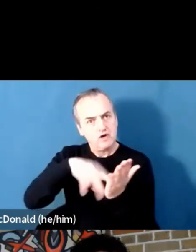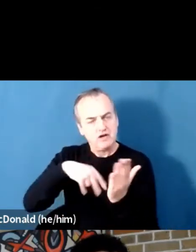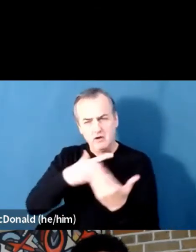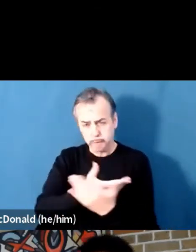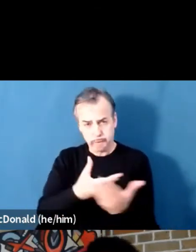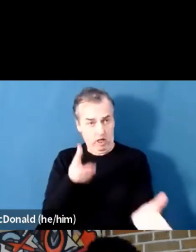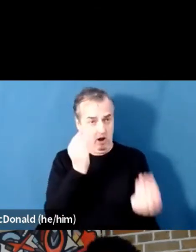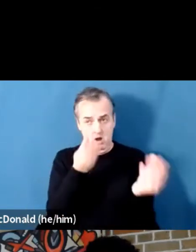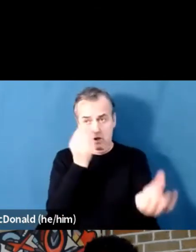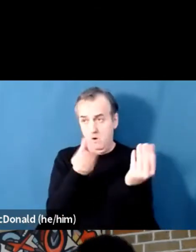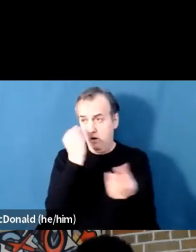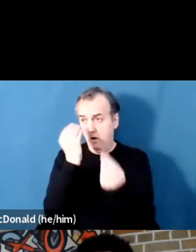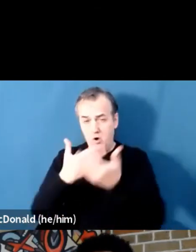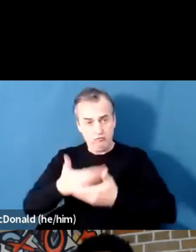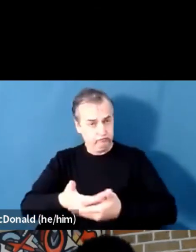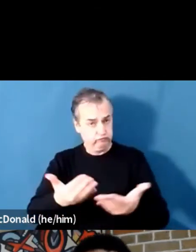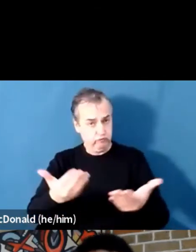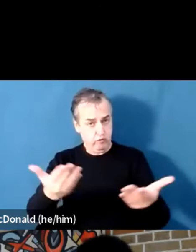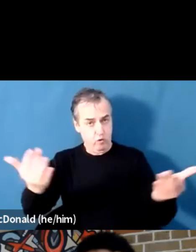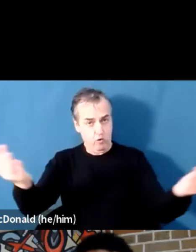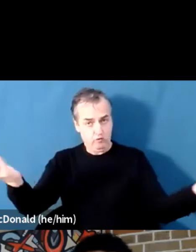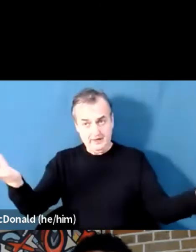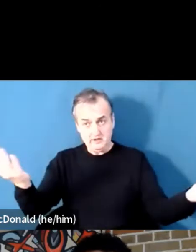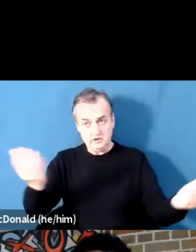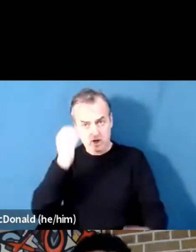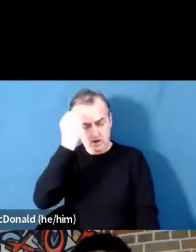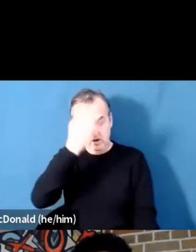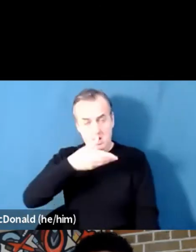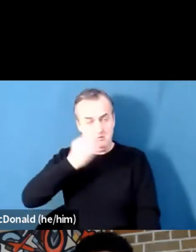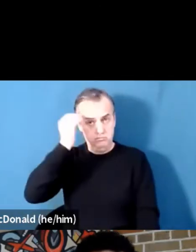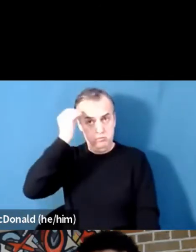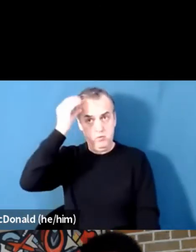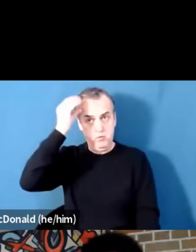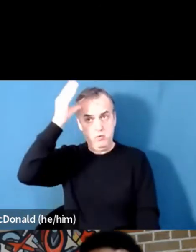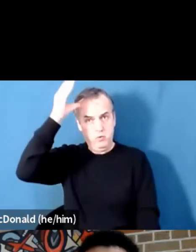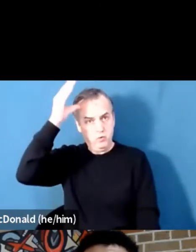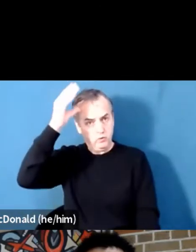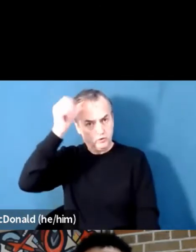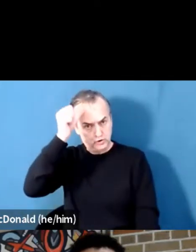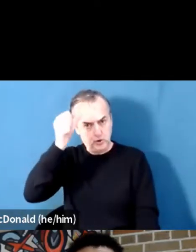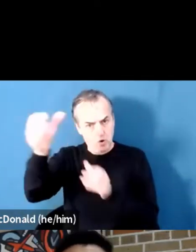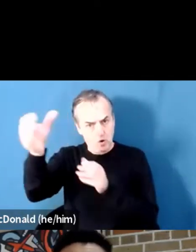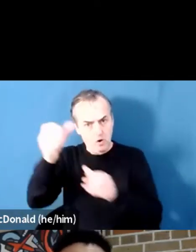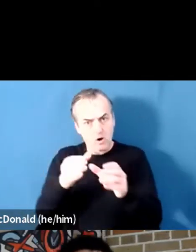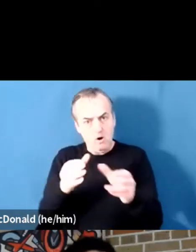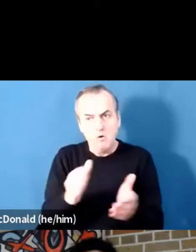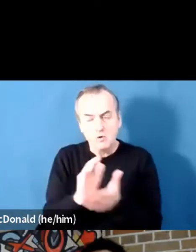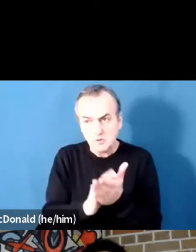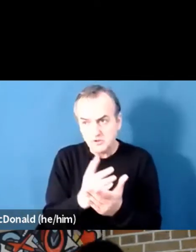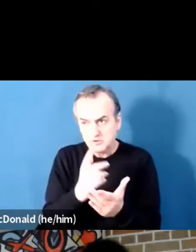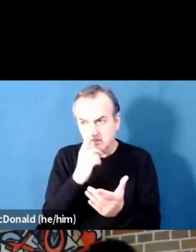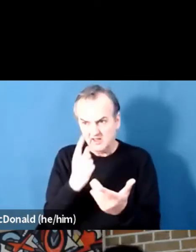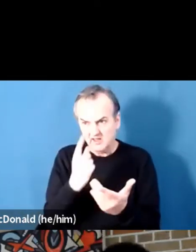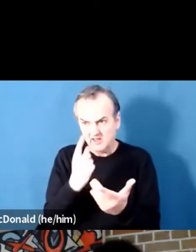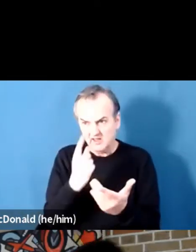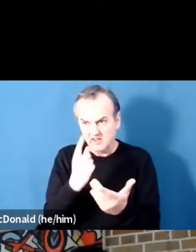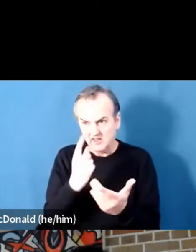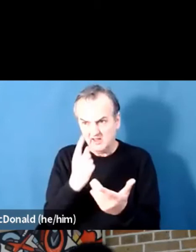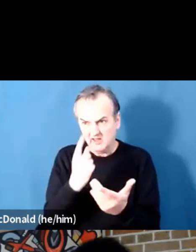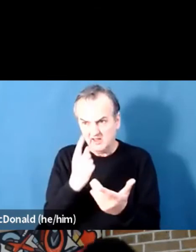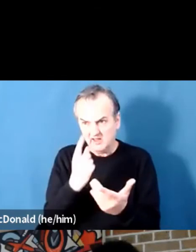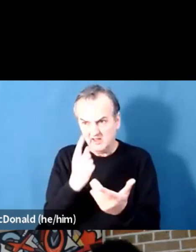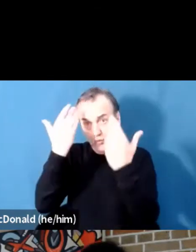thought I've gone quiet in a room when I've not been able to take part in that kind of stuff, or lost my idea when I've not been able to bulldoze it through with all these